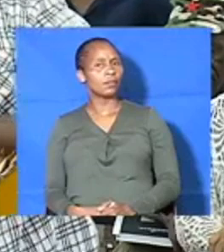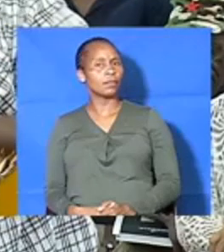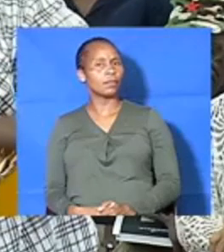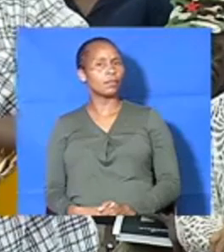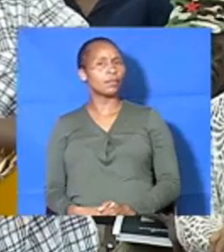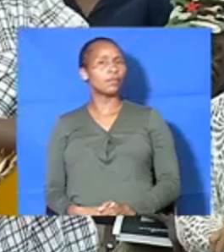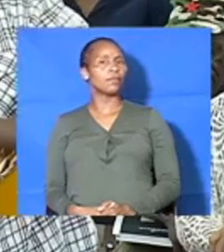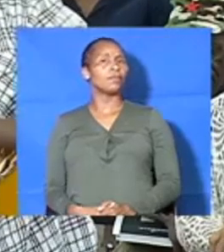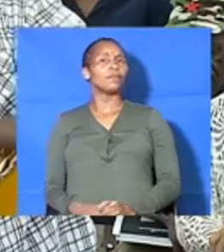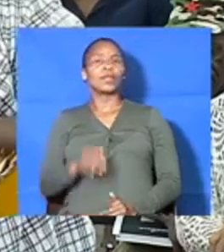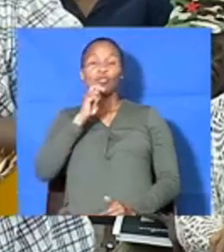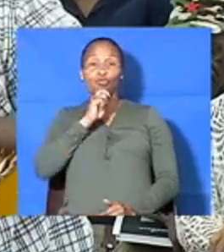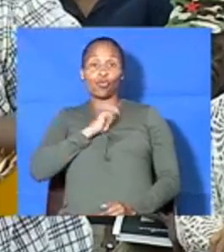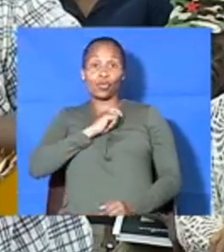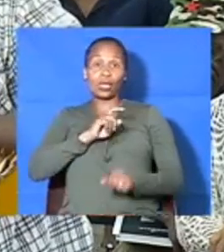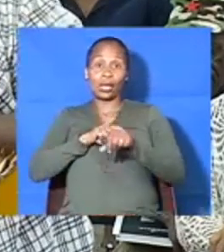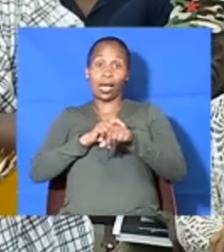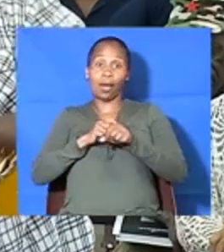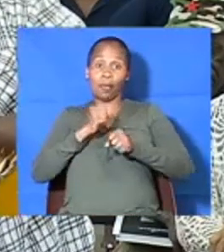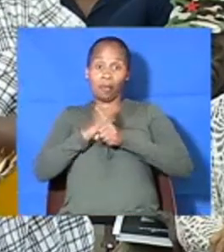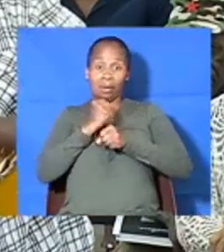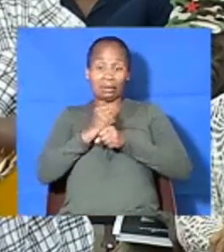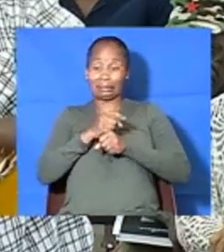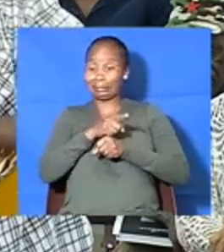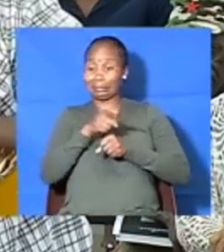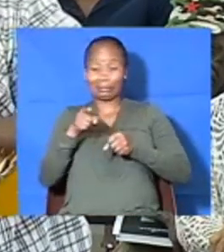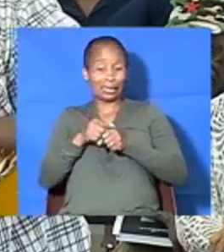This bill seeks to